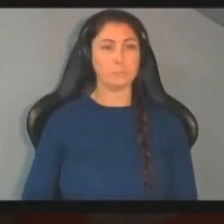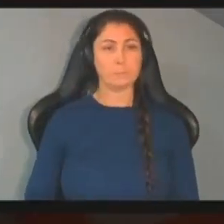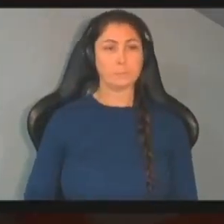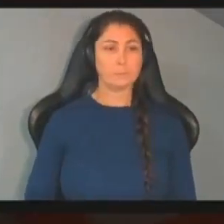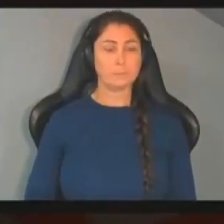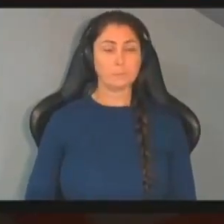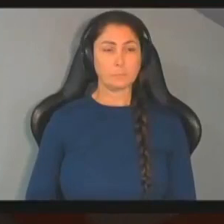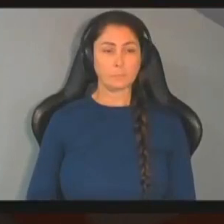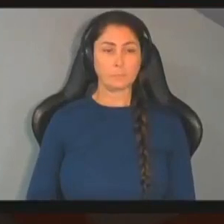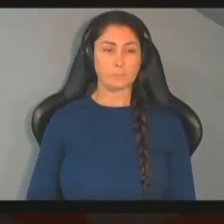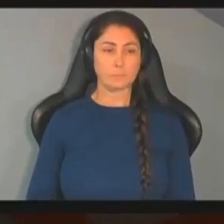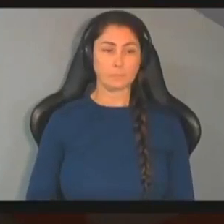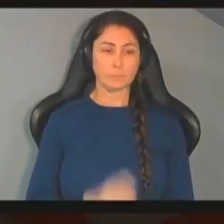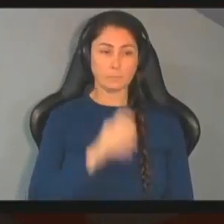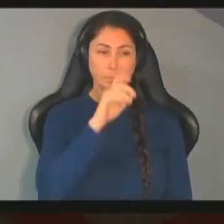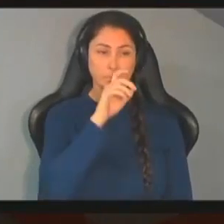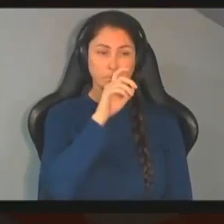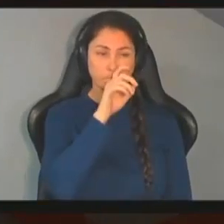Thank you. With that.